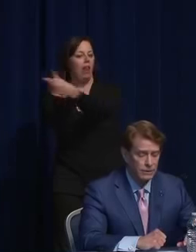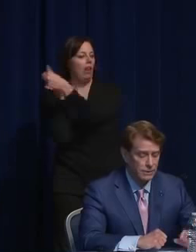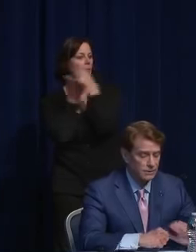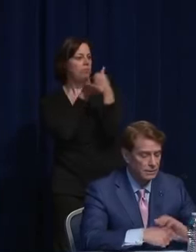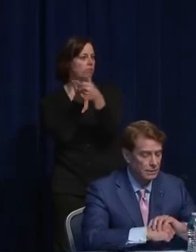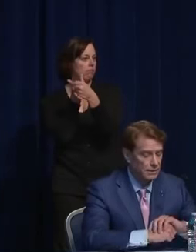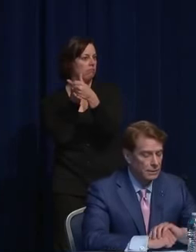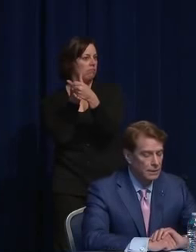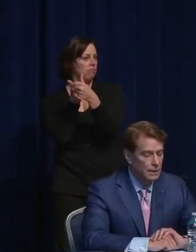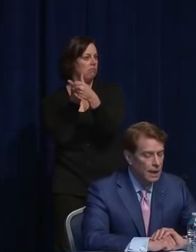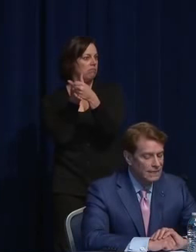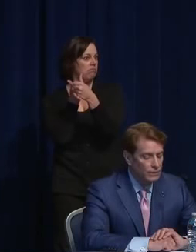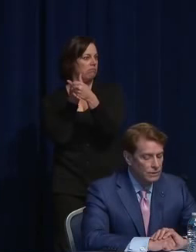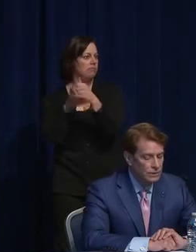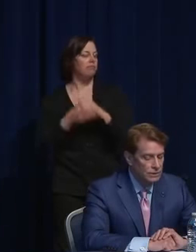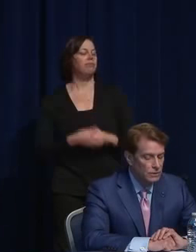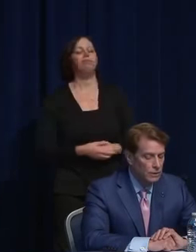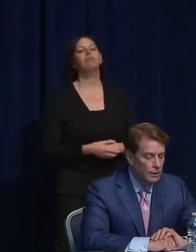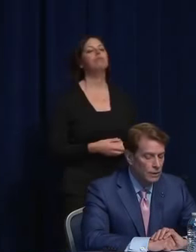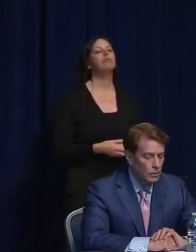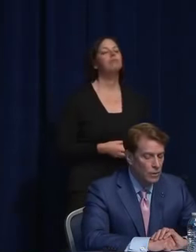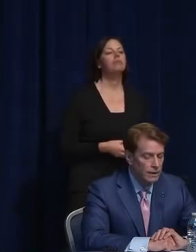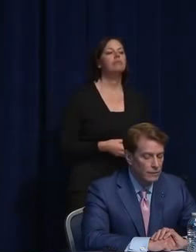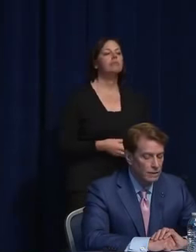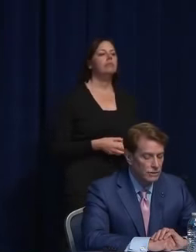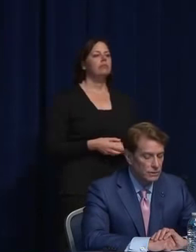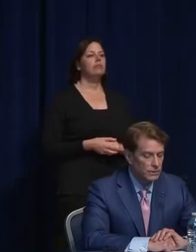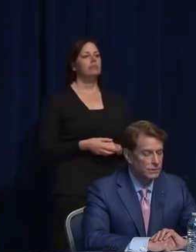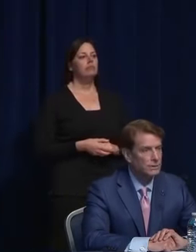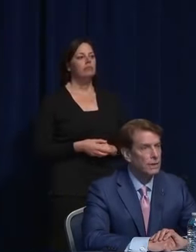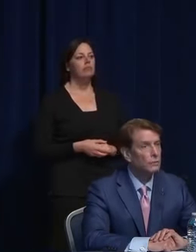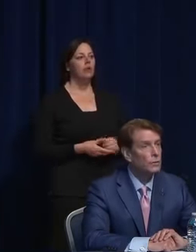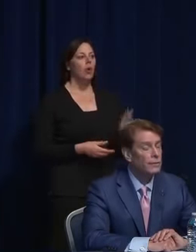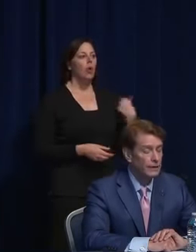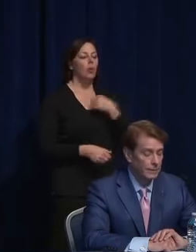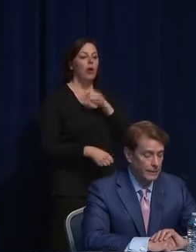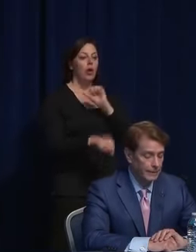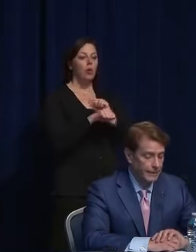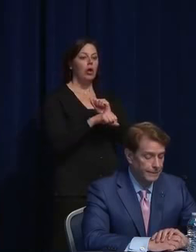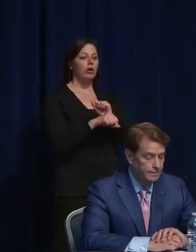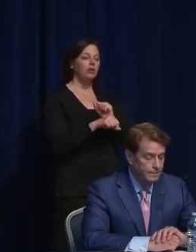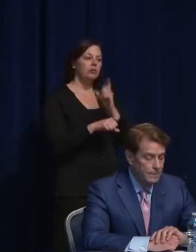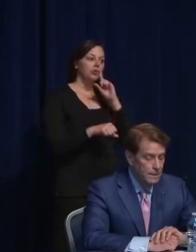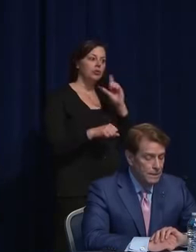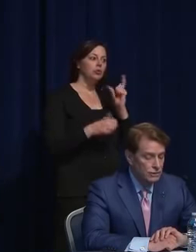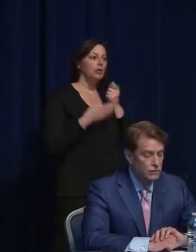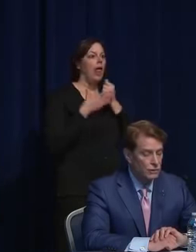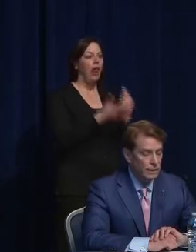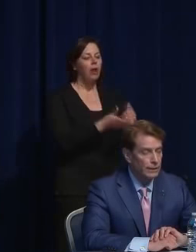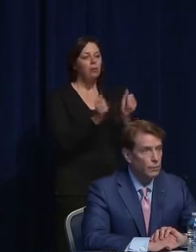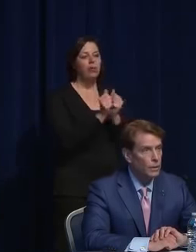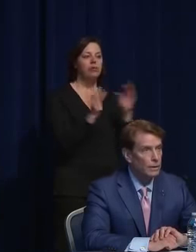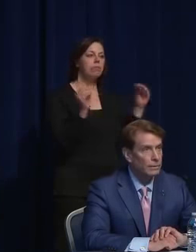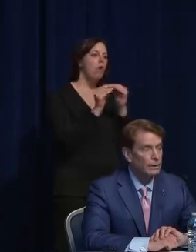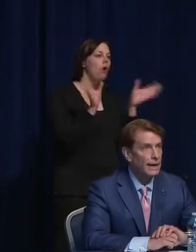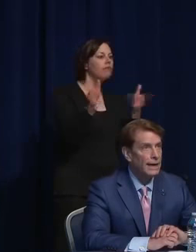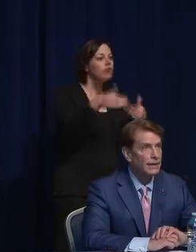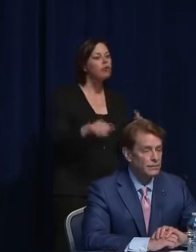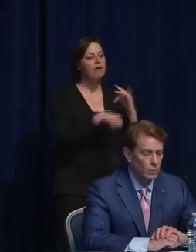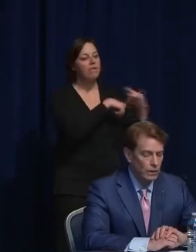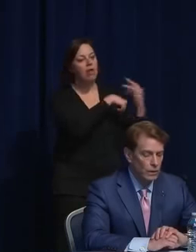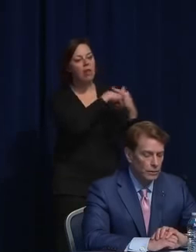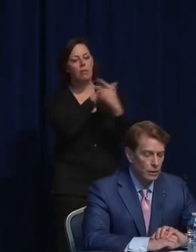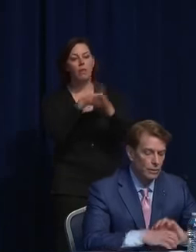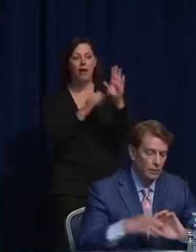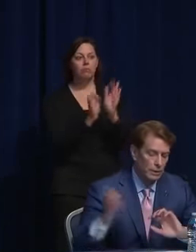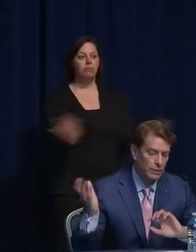of patients. Hospital systems are working to coordinate resources and room availability. This is really important as